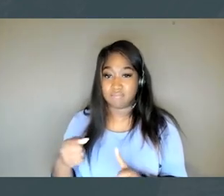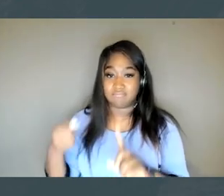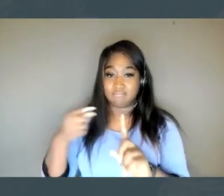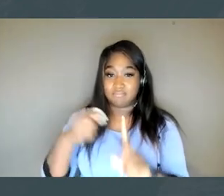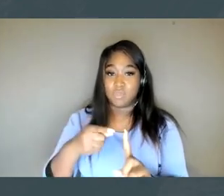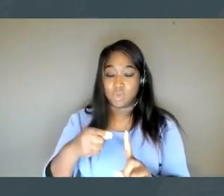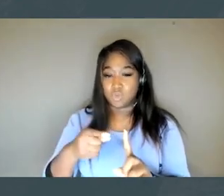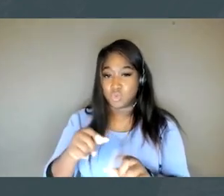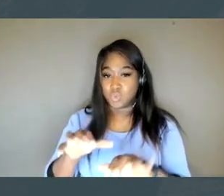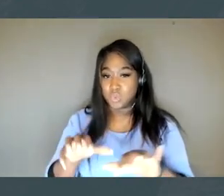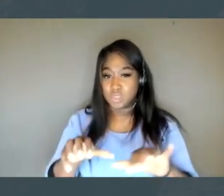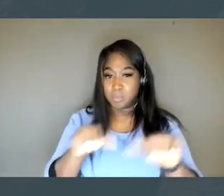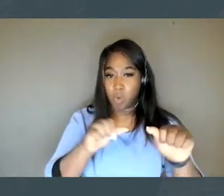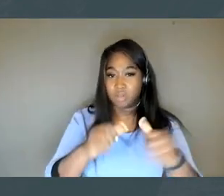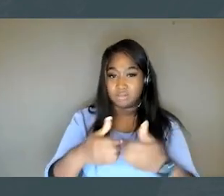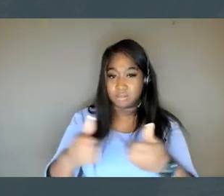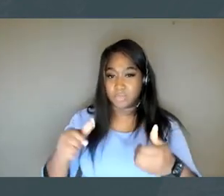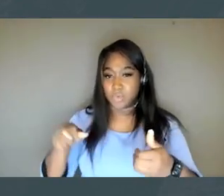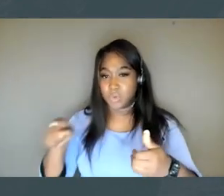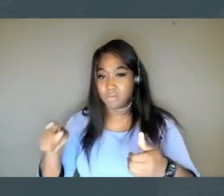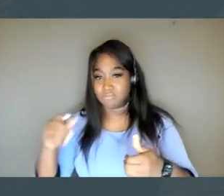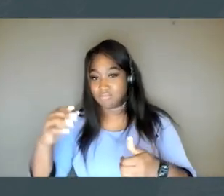Black. I can only say that